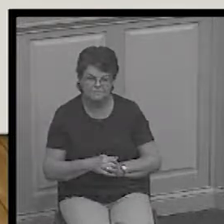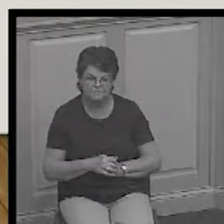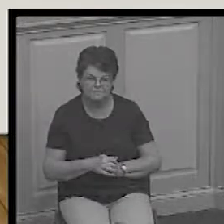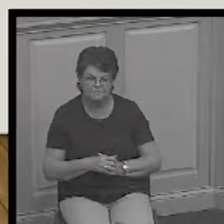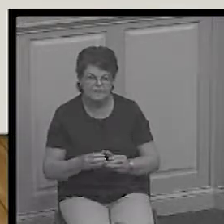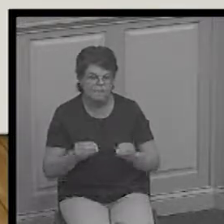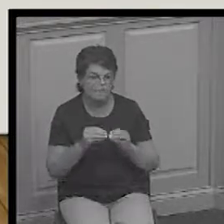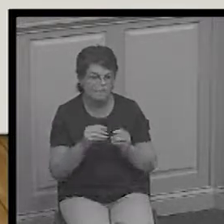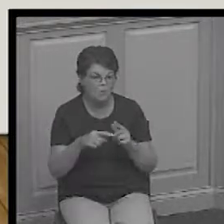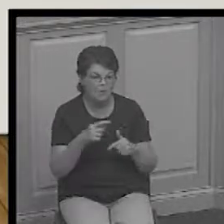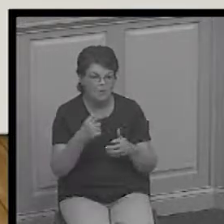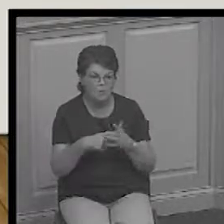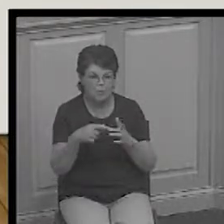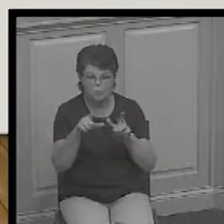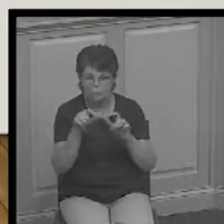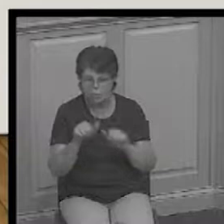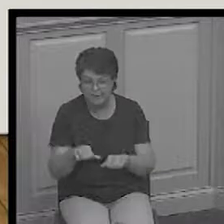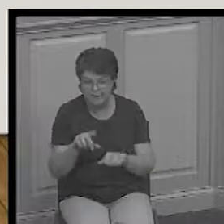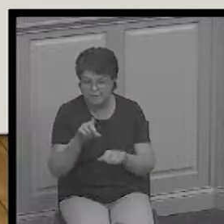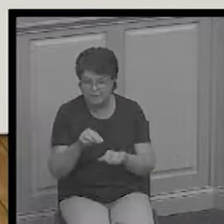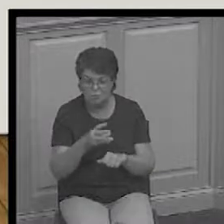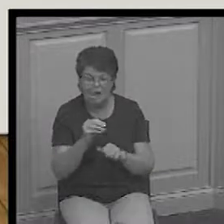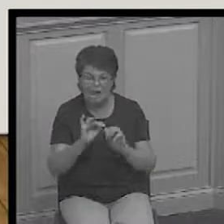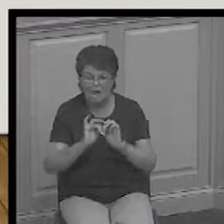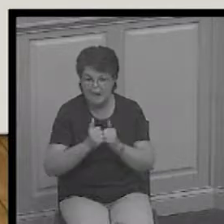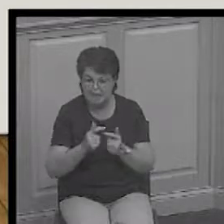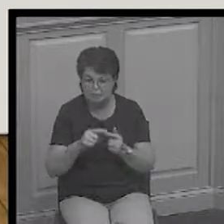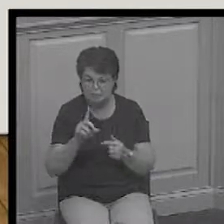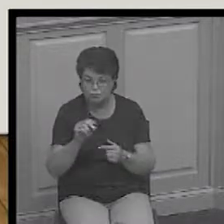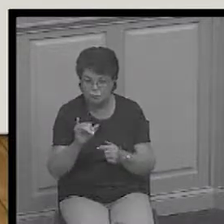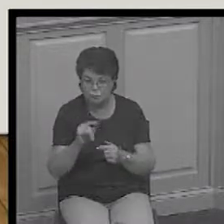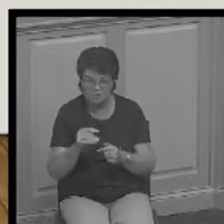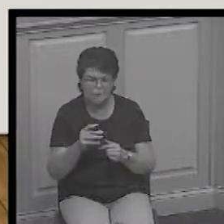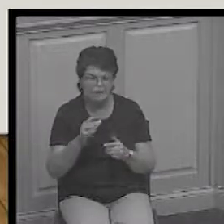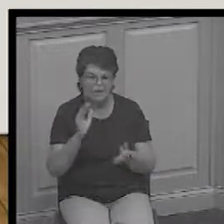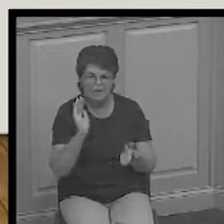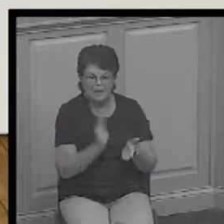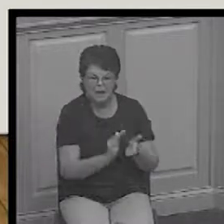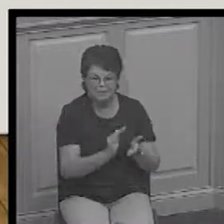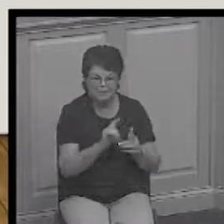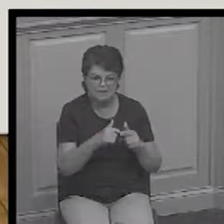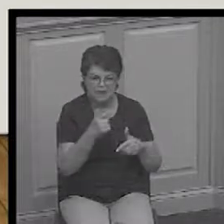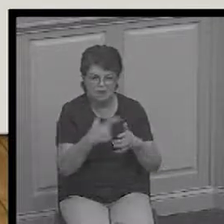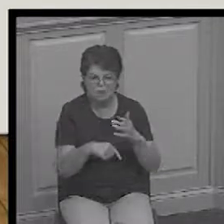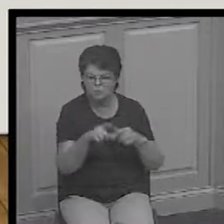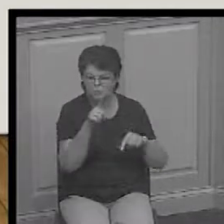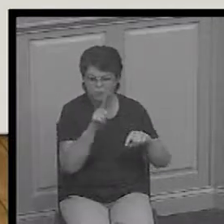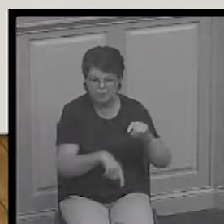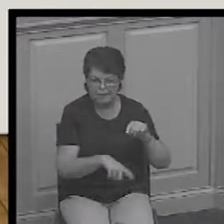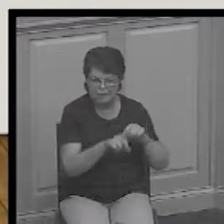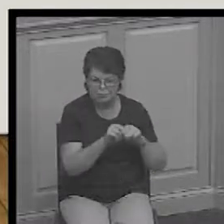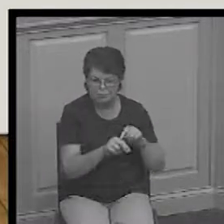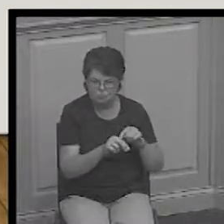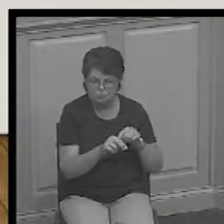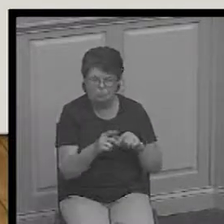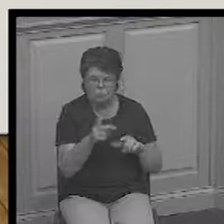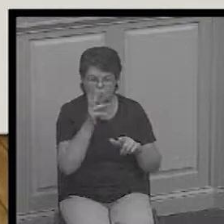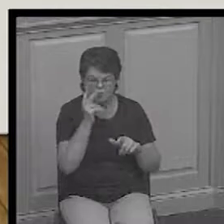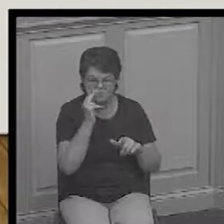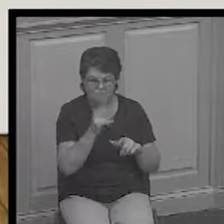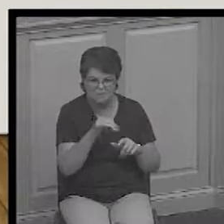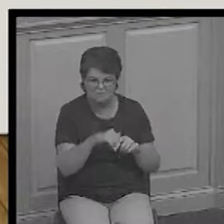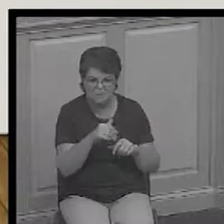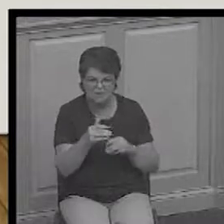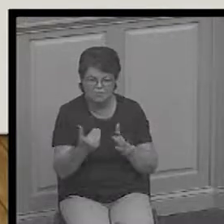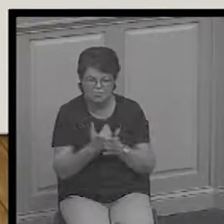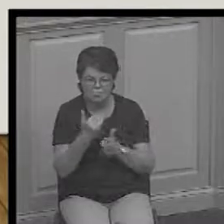It's more about what you can do and how to do it, and less about what you can't do, and I think you'll see that in these new guidelines. The old